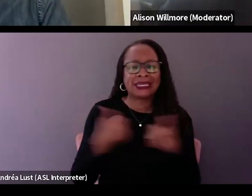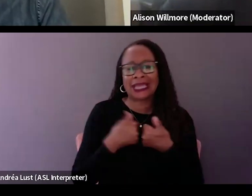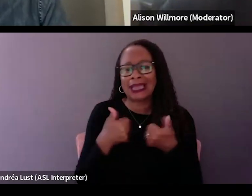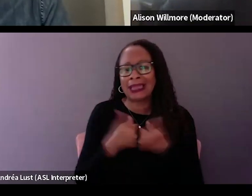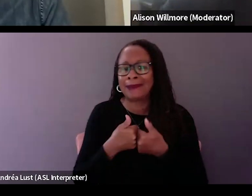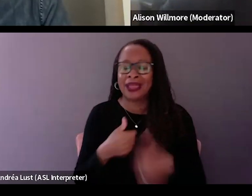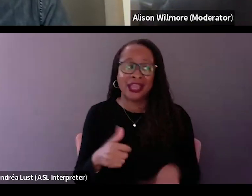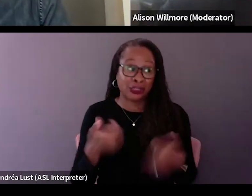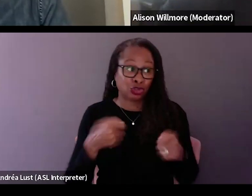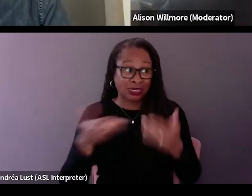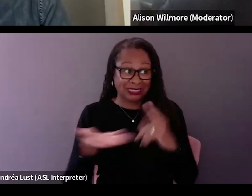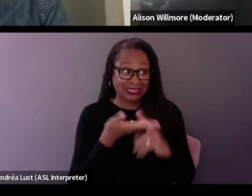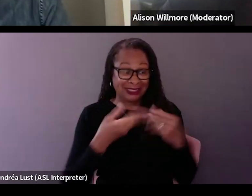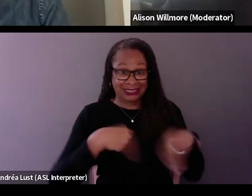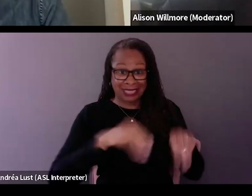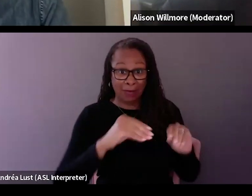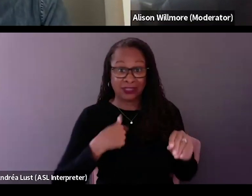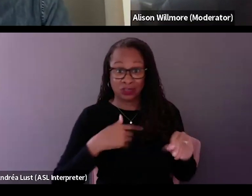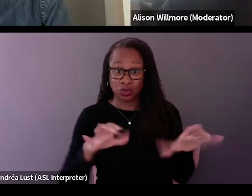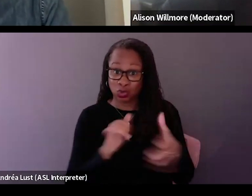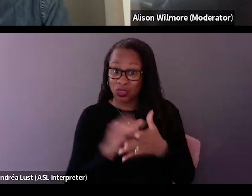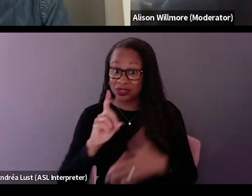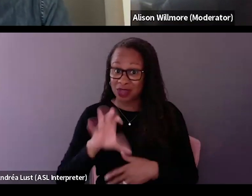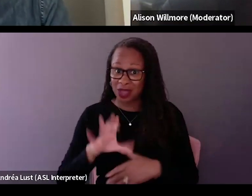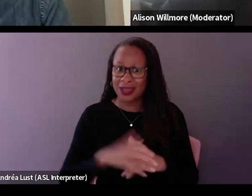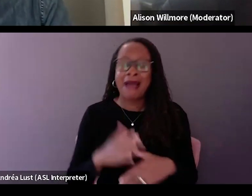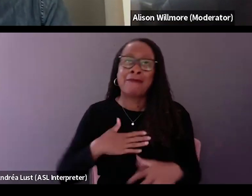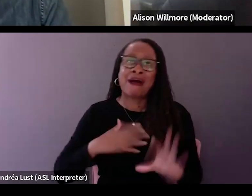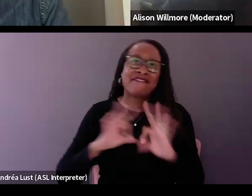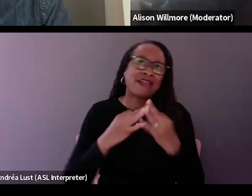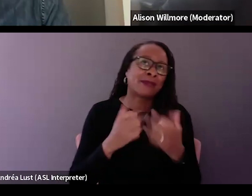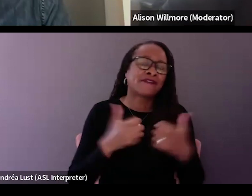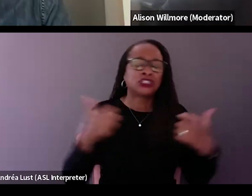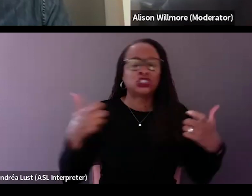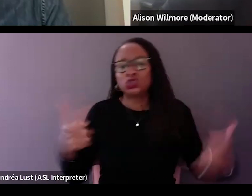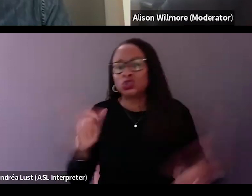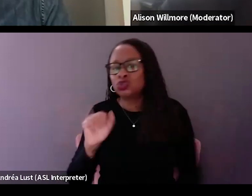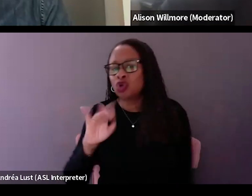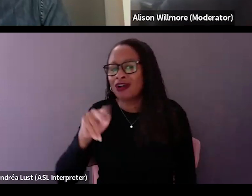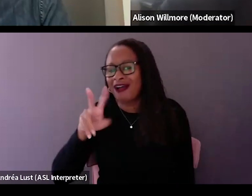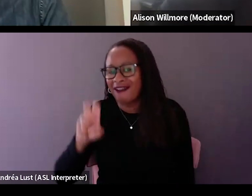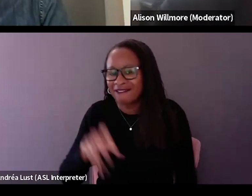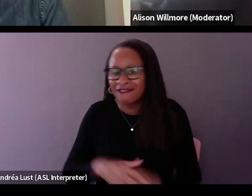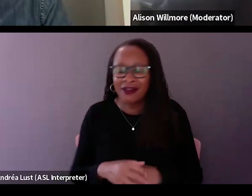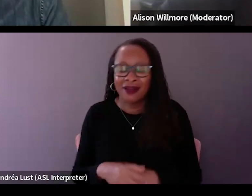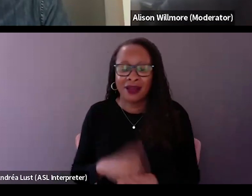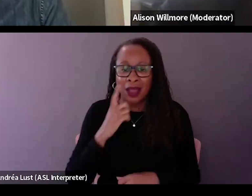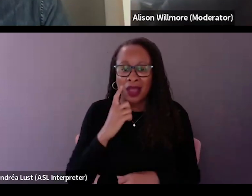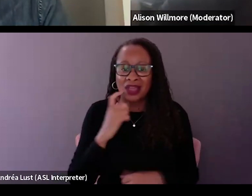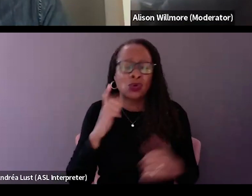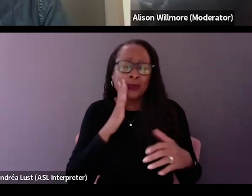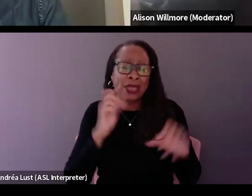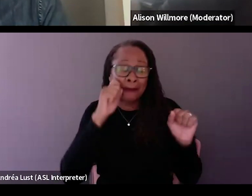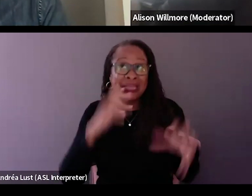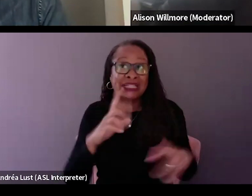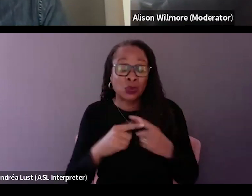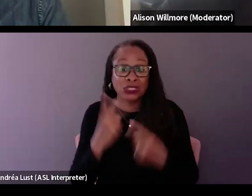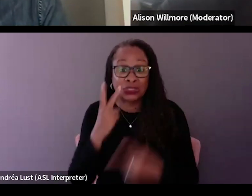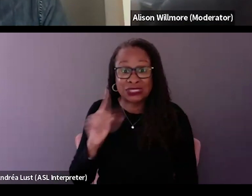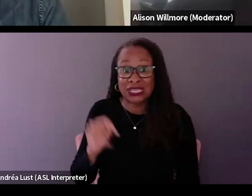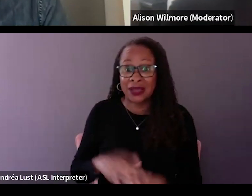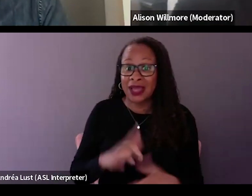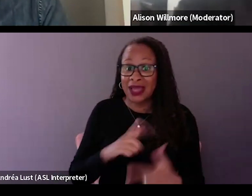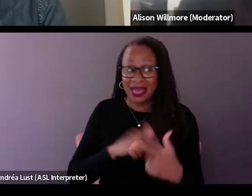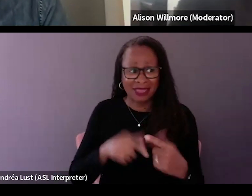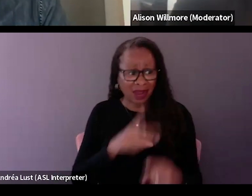family has this huge archive. Like, it's going to be so amazing when you see it. And then I talked to Pamela on the Zoom and she's like, oh, no, I have